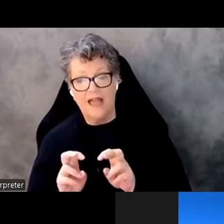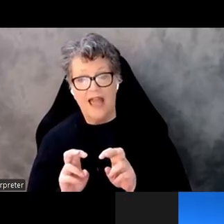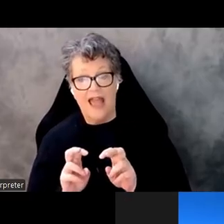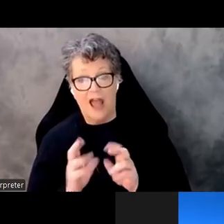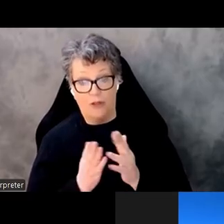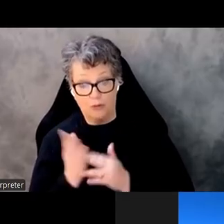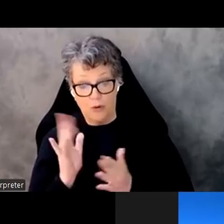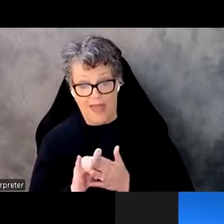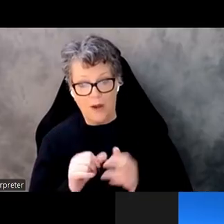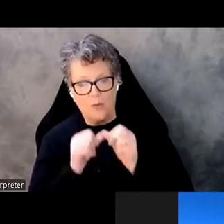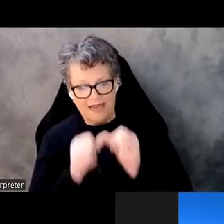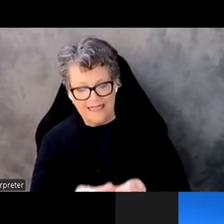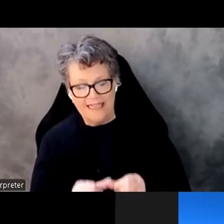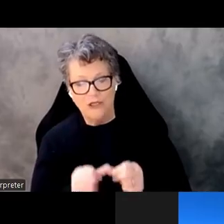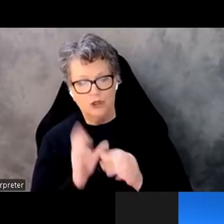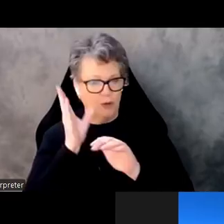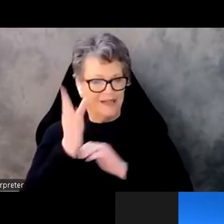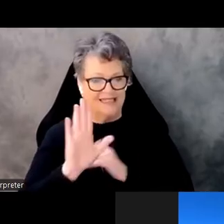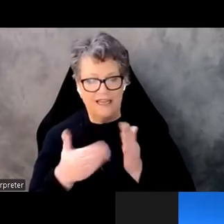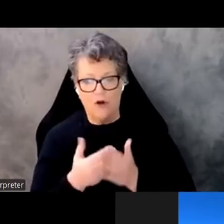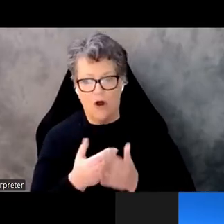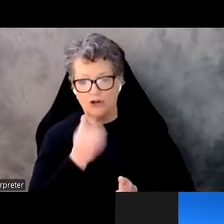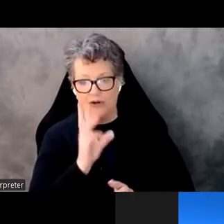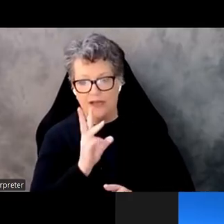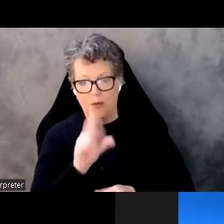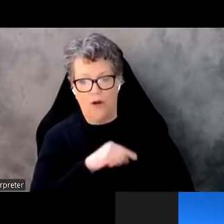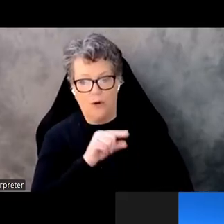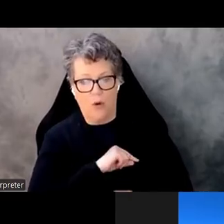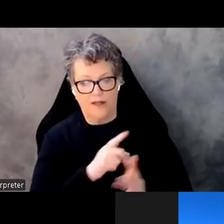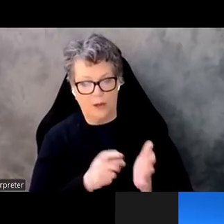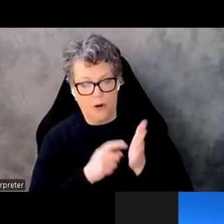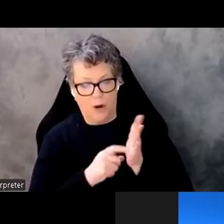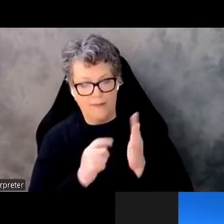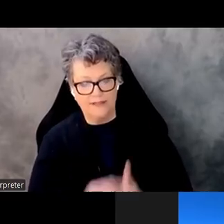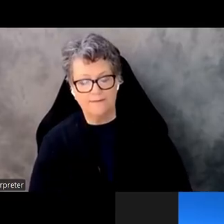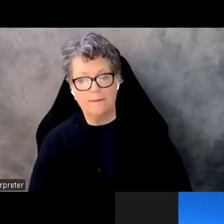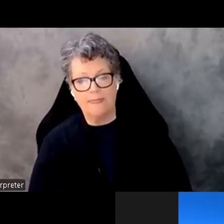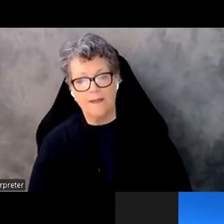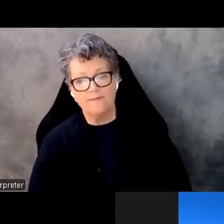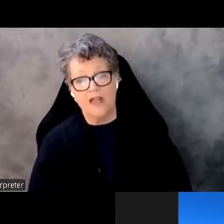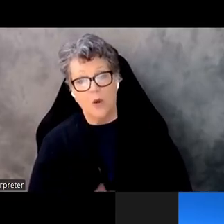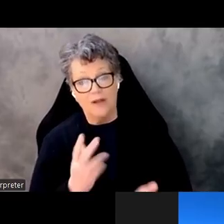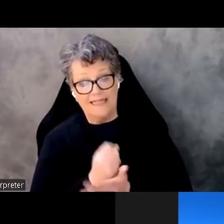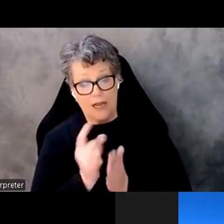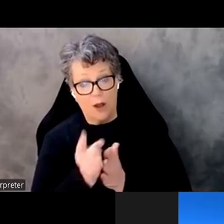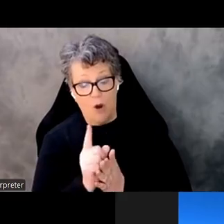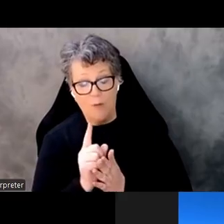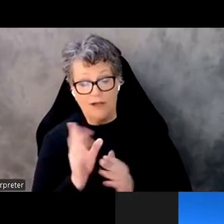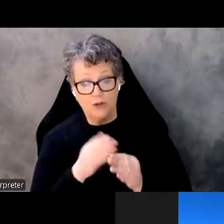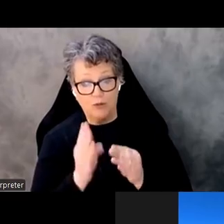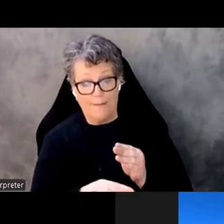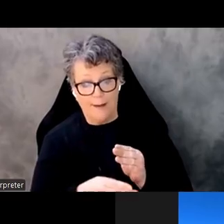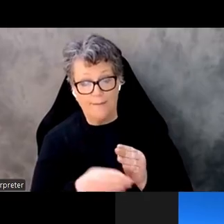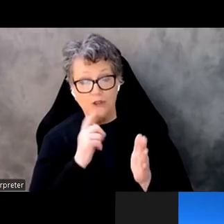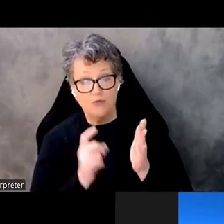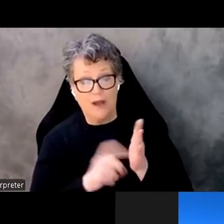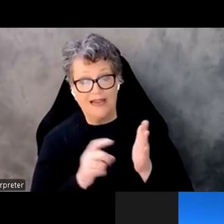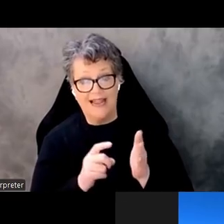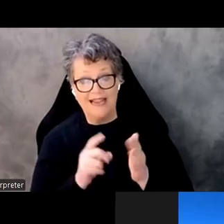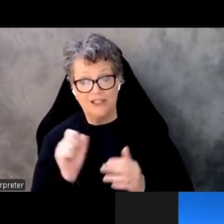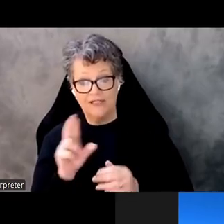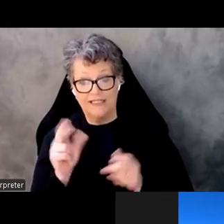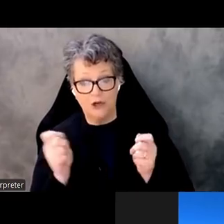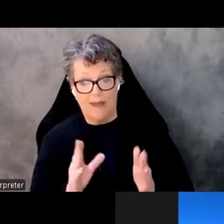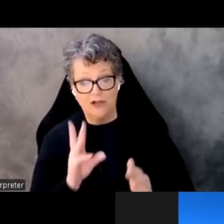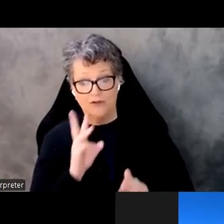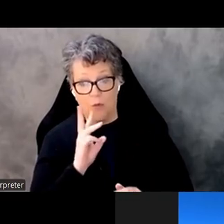we continue to exceed all drinking water quality requirements. I would like to take a moment here to wrap up to recognize our Senior Manager of